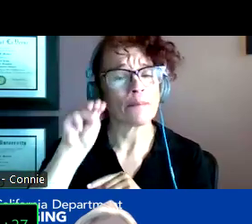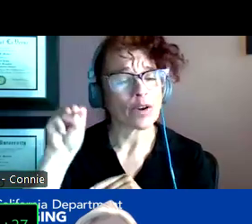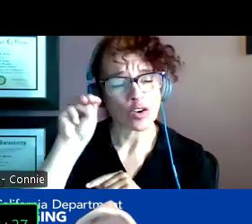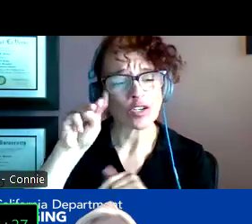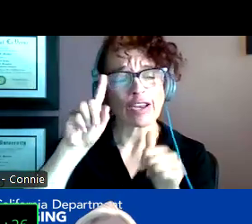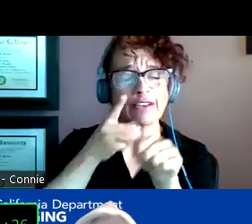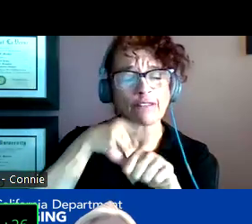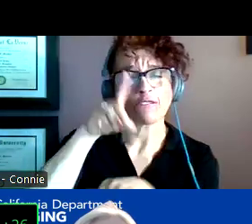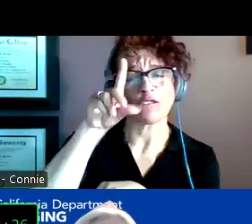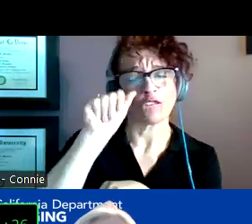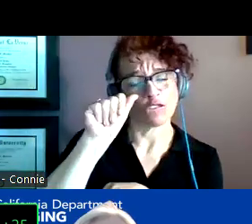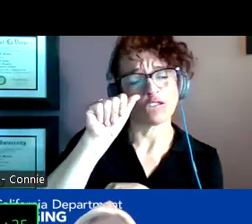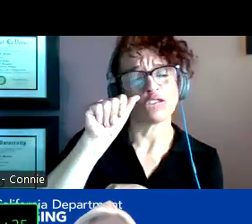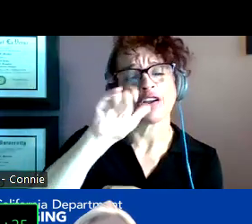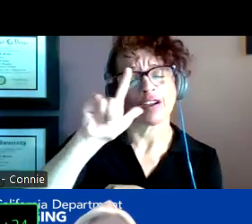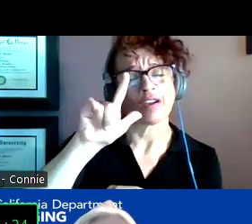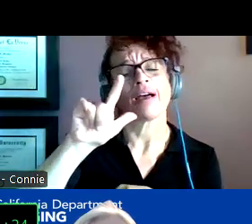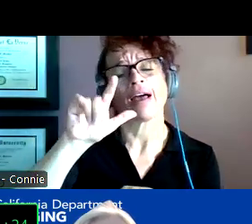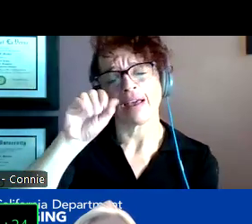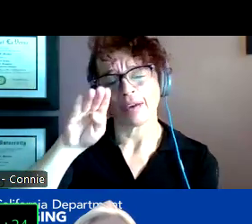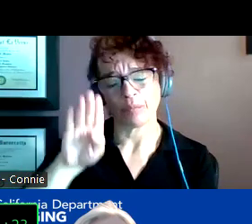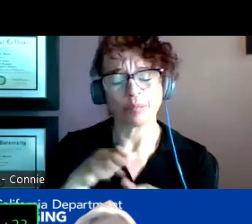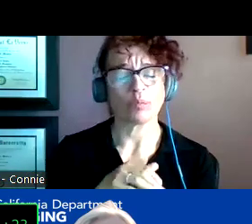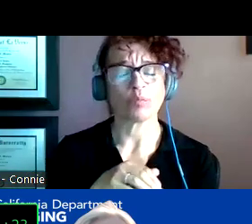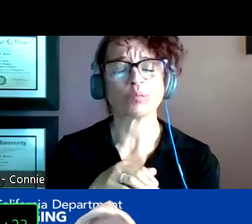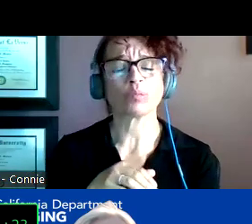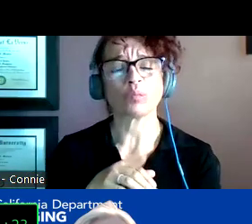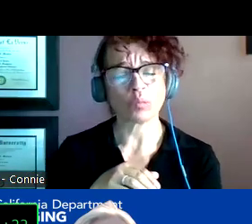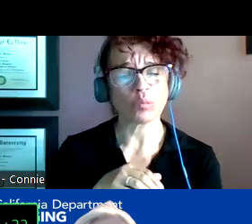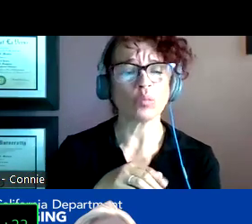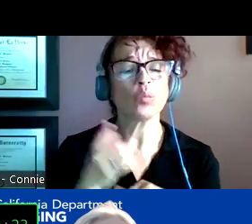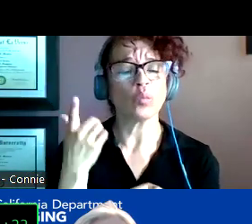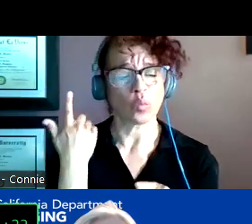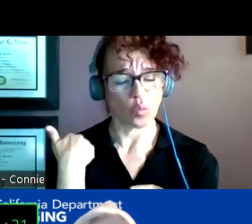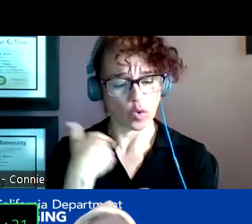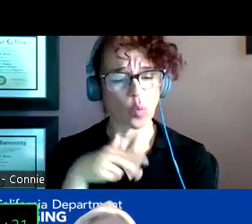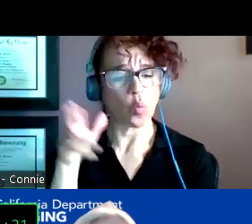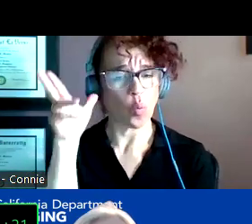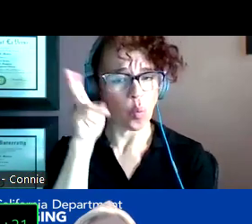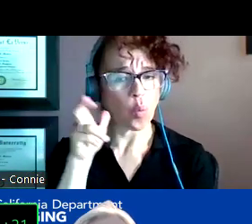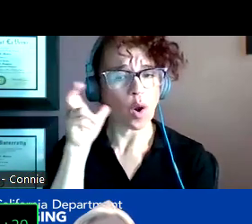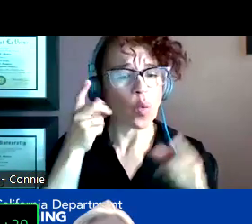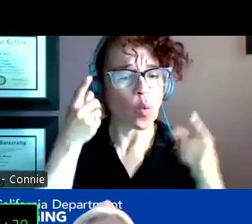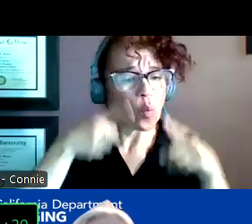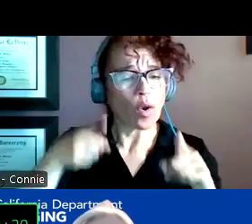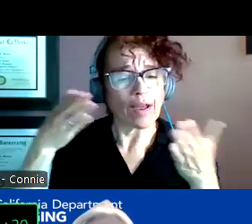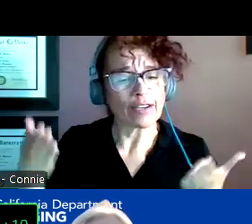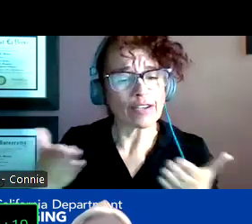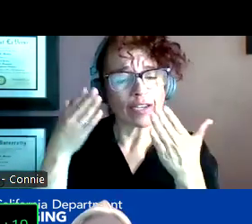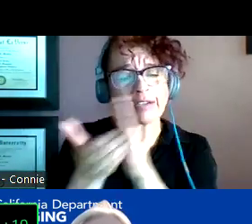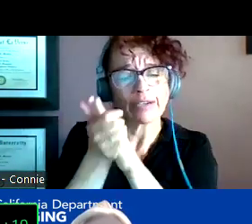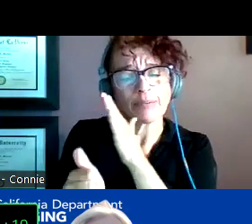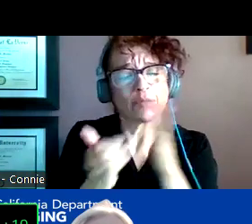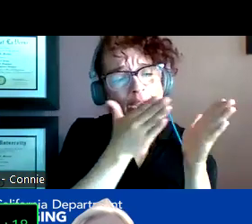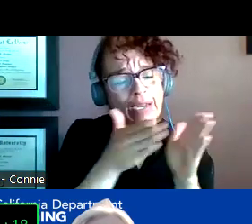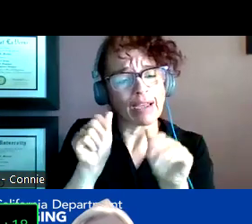the first Disability Capital Action at the Capitol. And we'll be listening to what's going on here for the Master Plan on